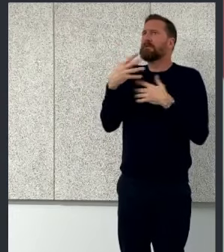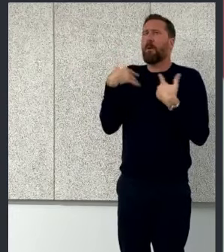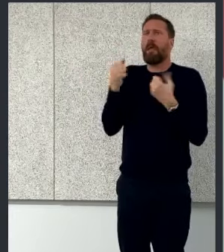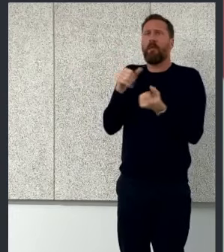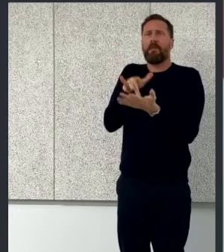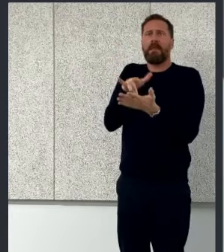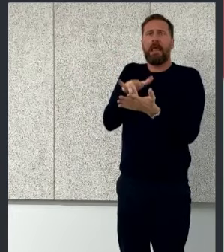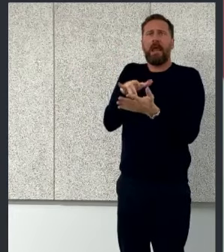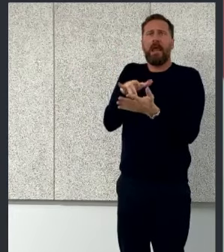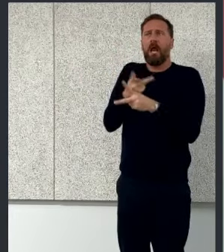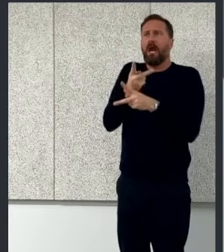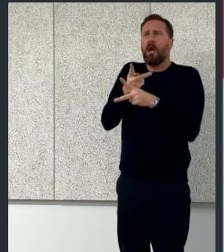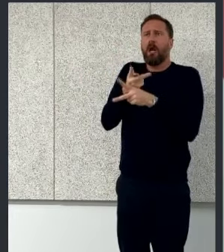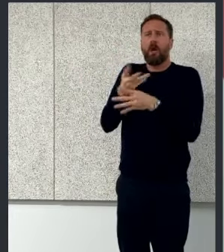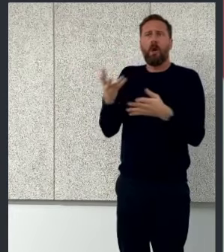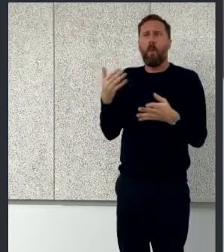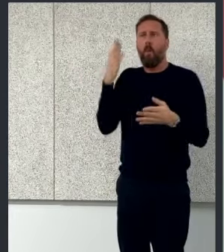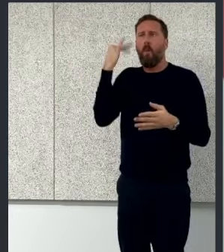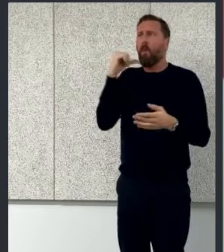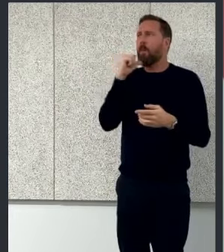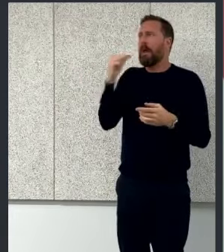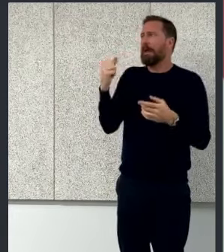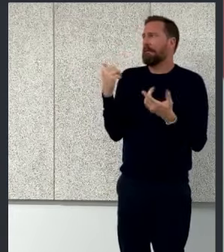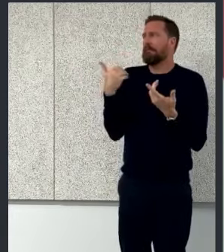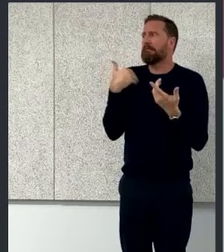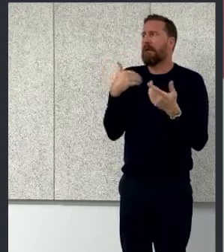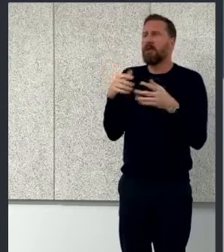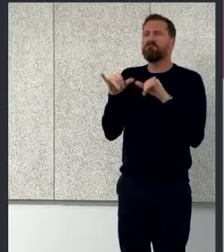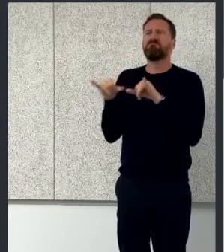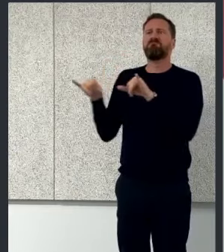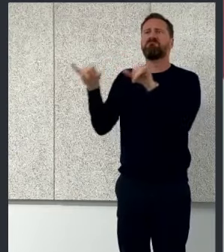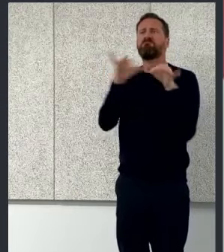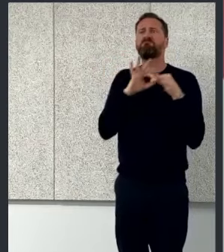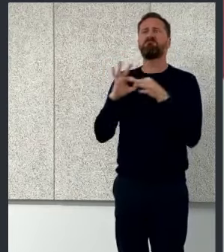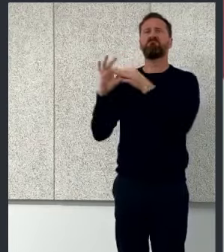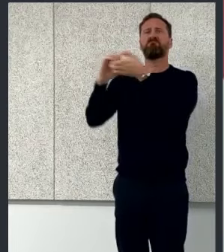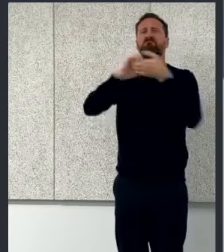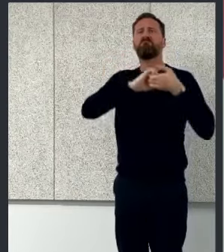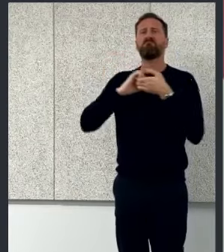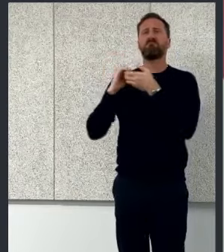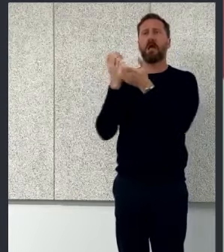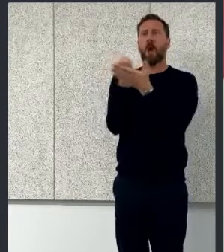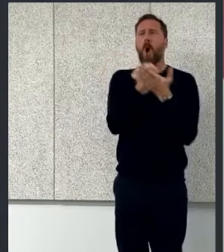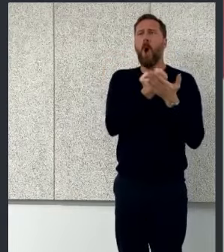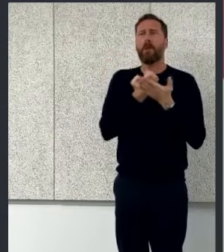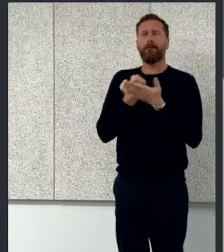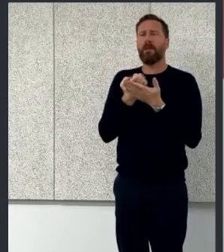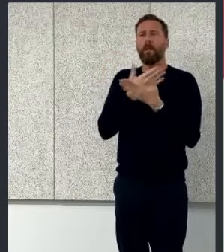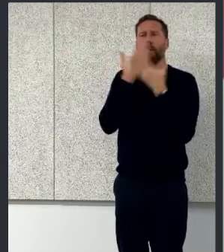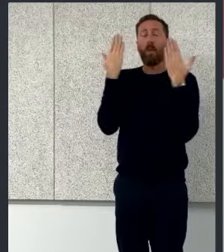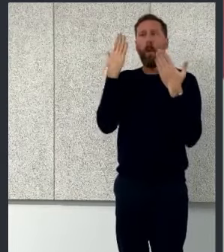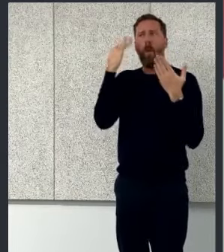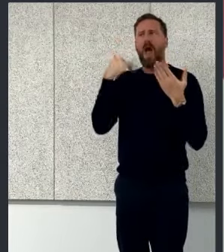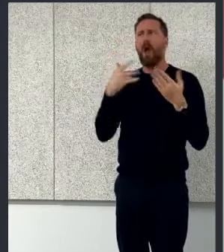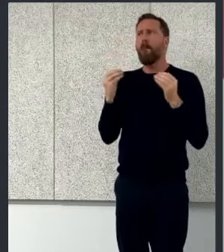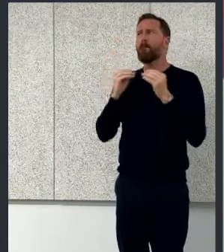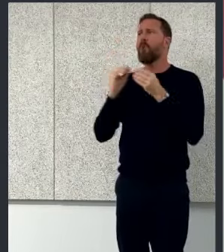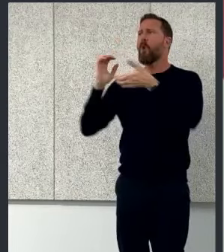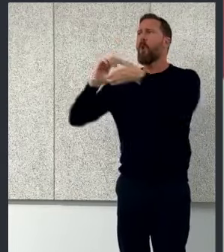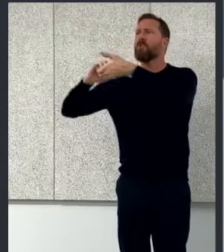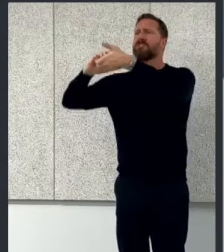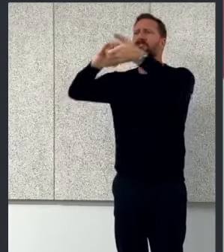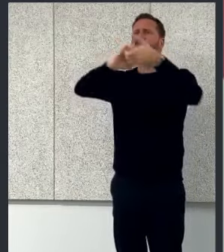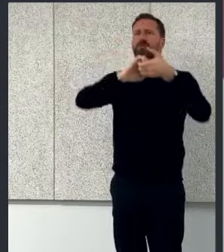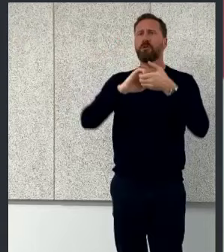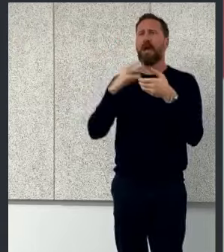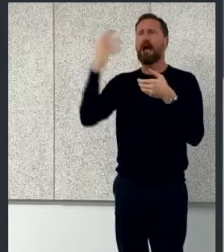economy? And where is there common cause for coalition building efforts outside of the theater, outside of the arts, with other